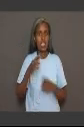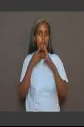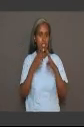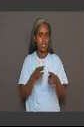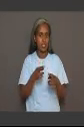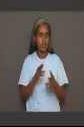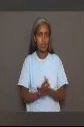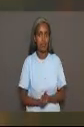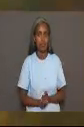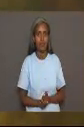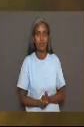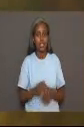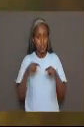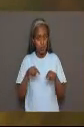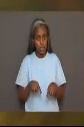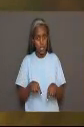same answer.